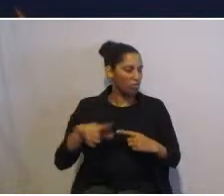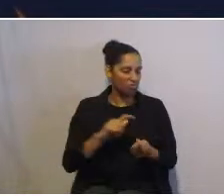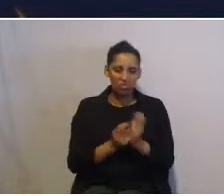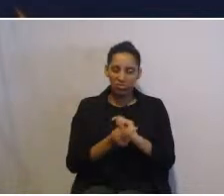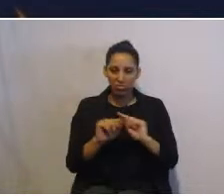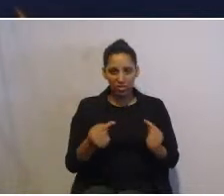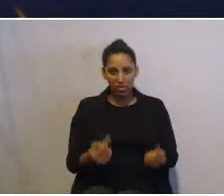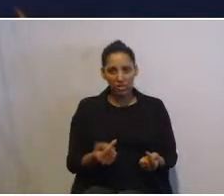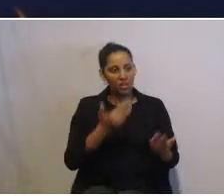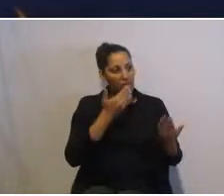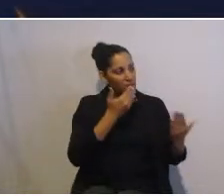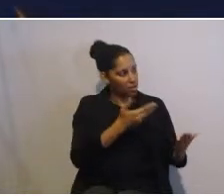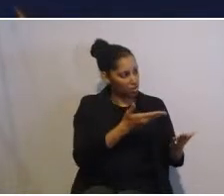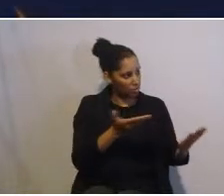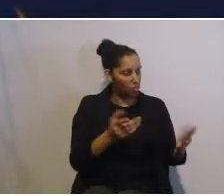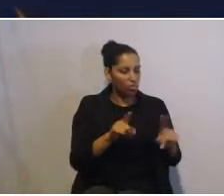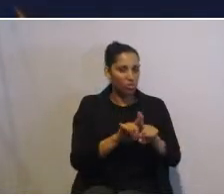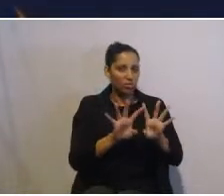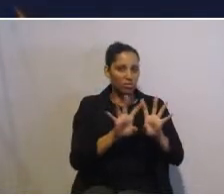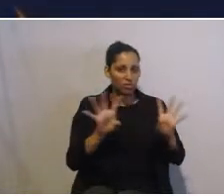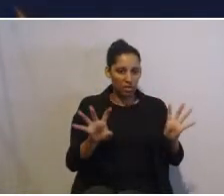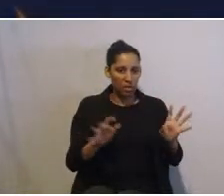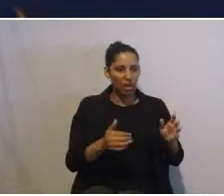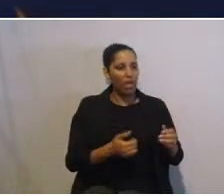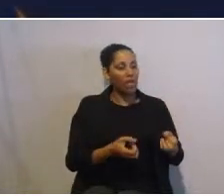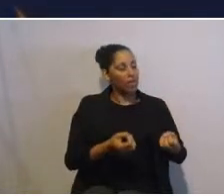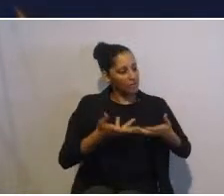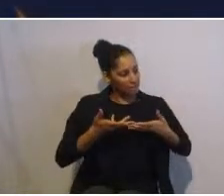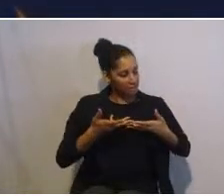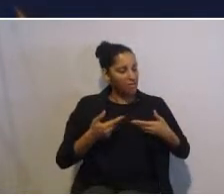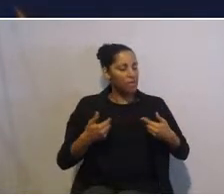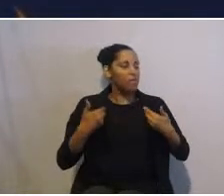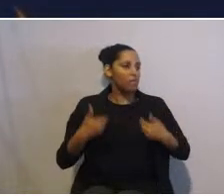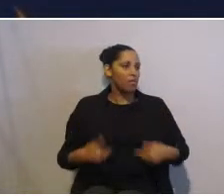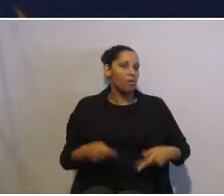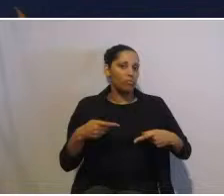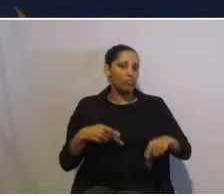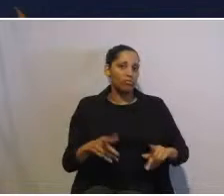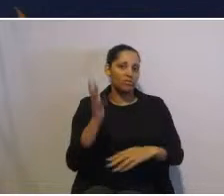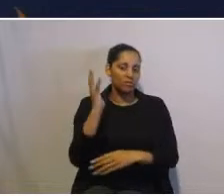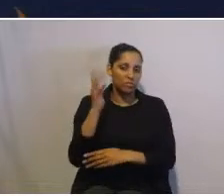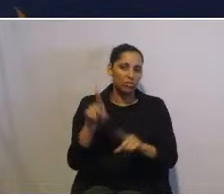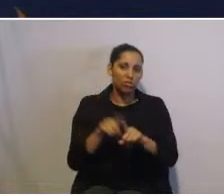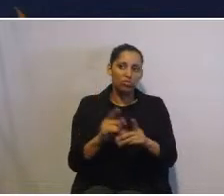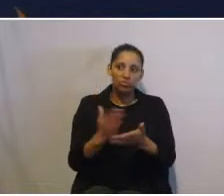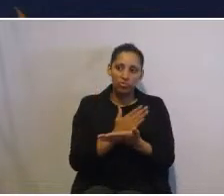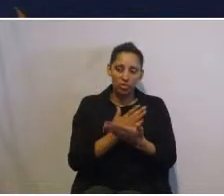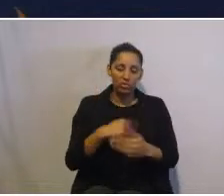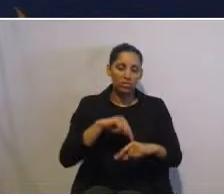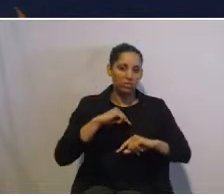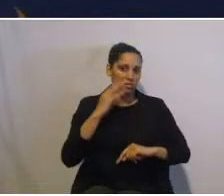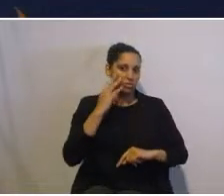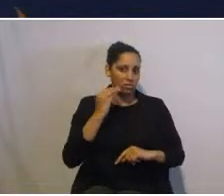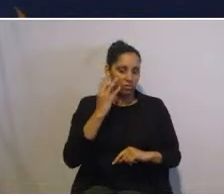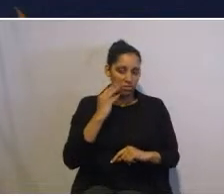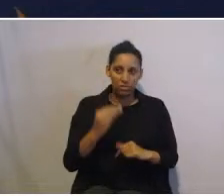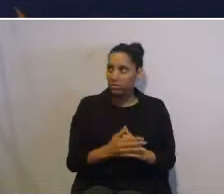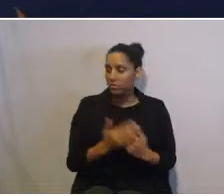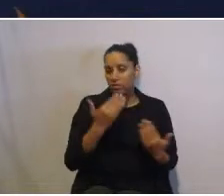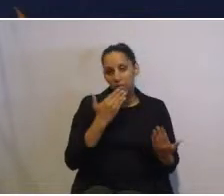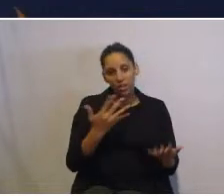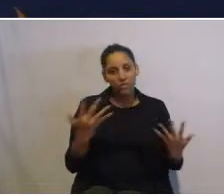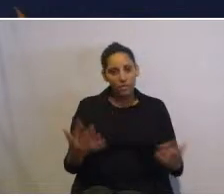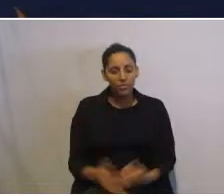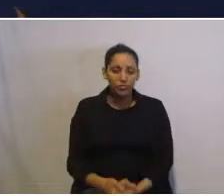thank you, the panel, for affording us or me the opportunity to speak and share our experiences. Thank you